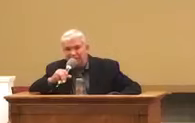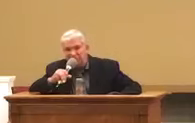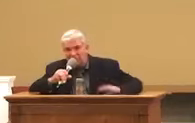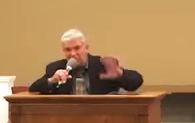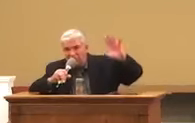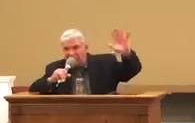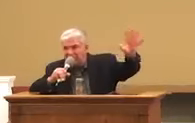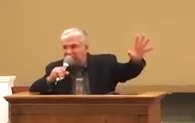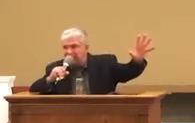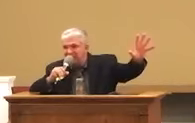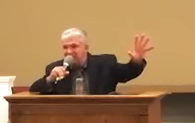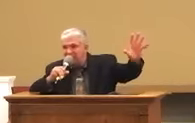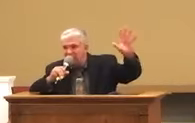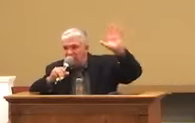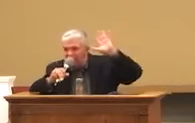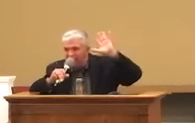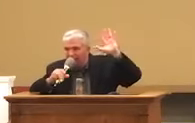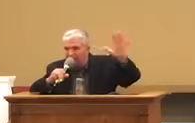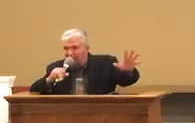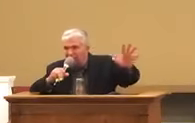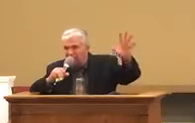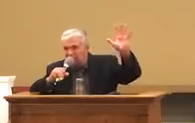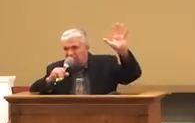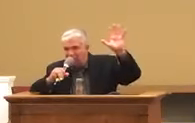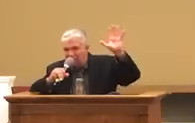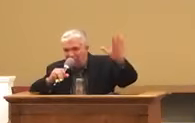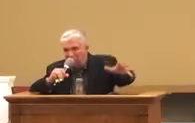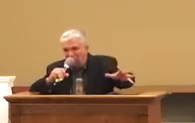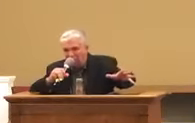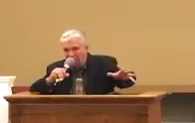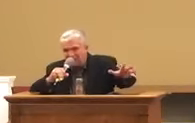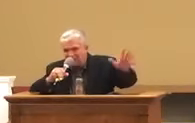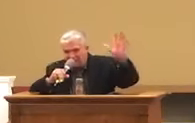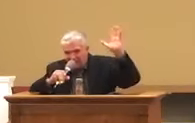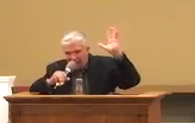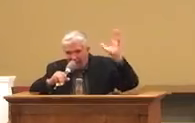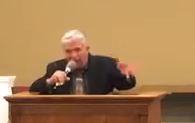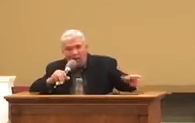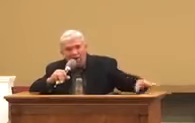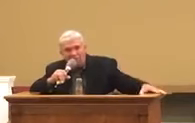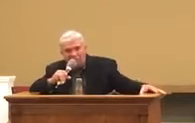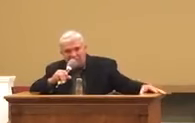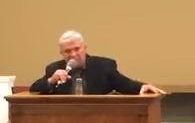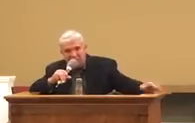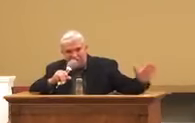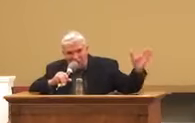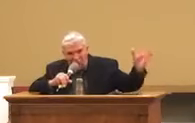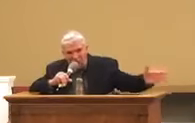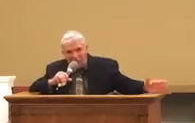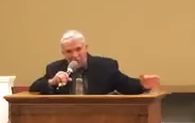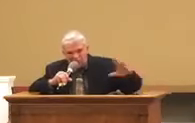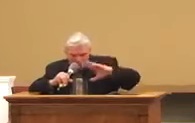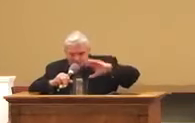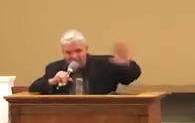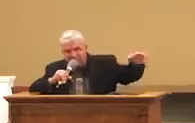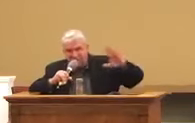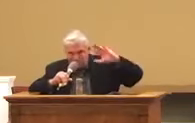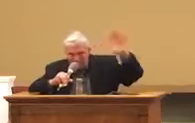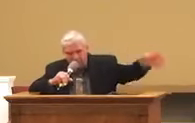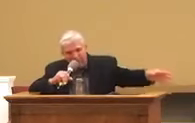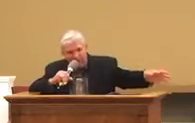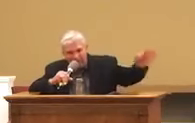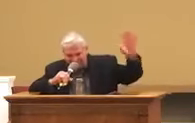amen, it's going to be so easy to be deceived. So please, please, please get a hold of this. Fall in love with Jesus. Get the Holy Ghost. Repent of your